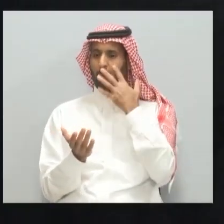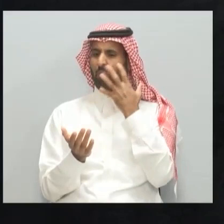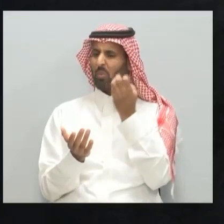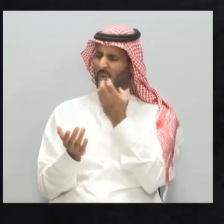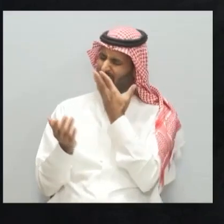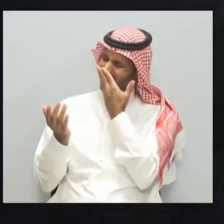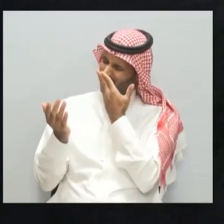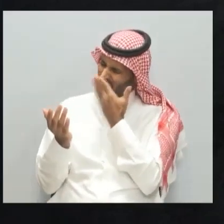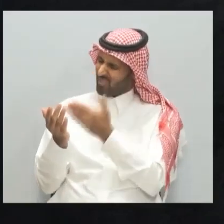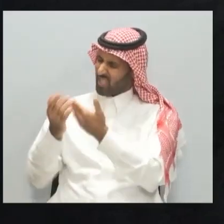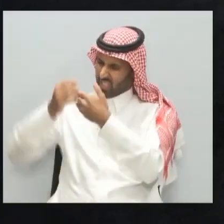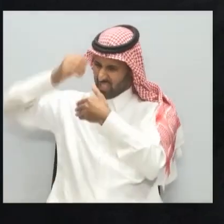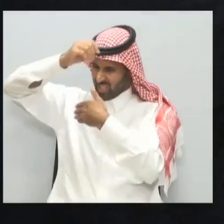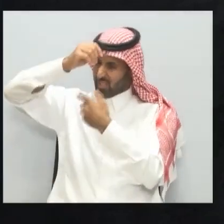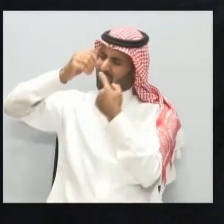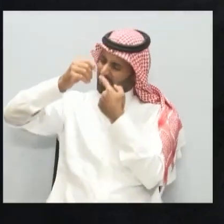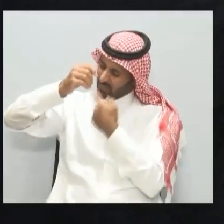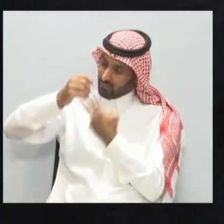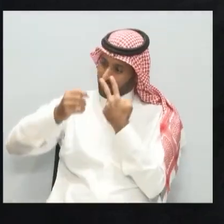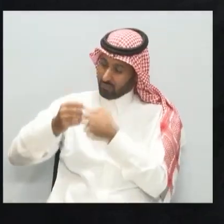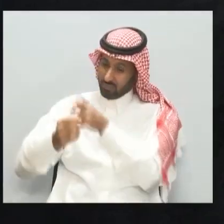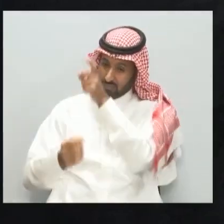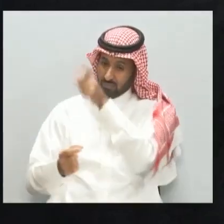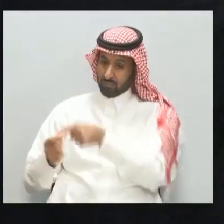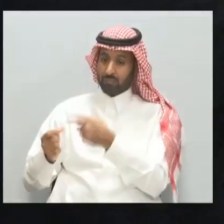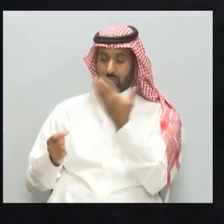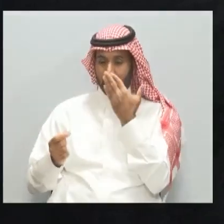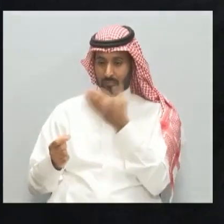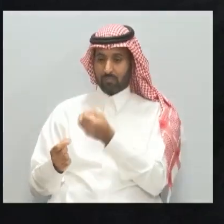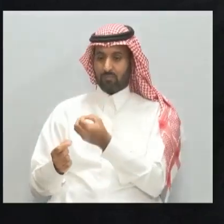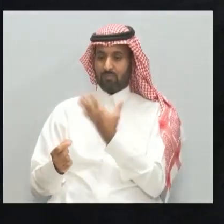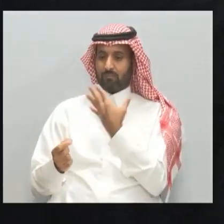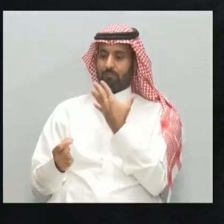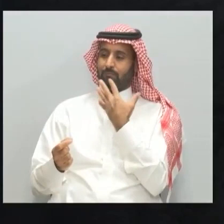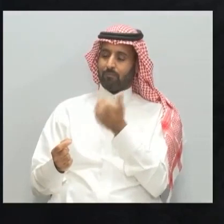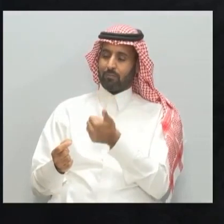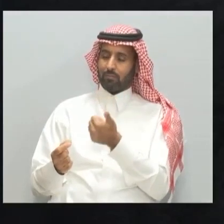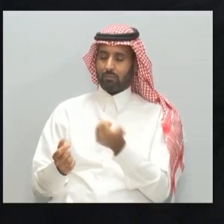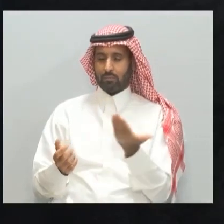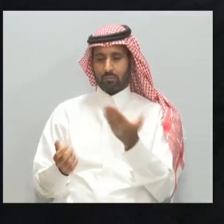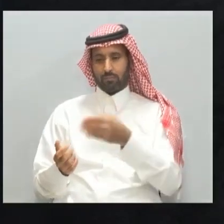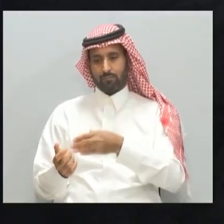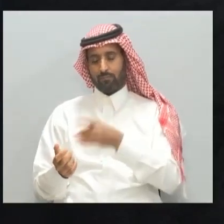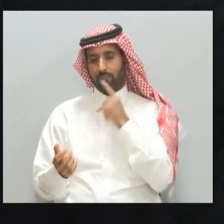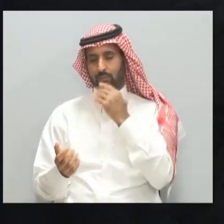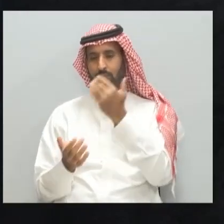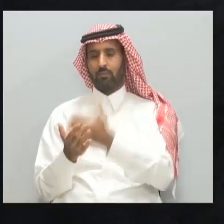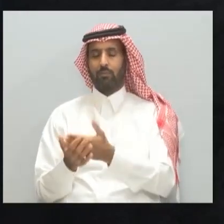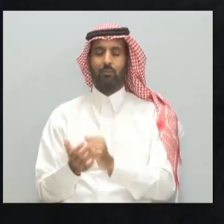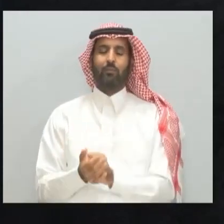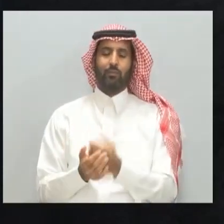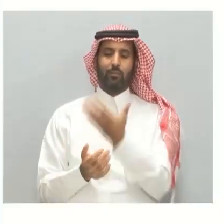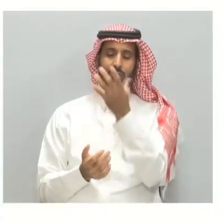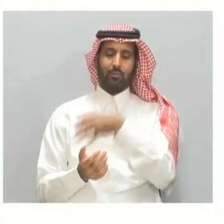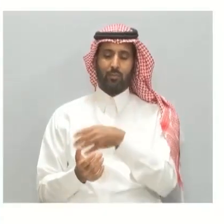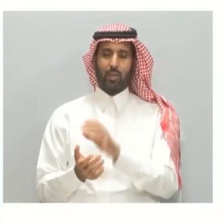judger, some people who to judge the smell, the intensity of the smell of the odor coming from